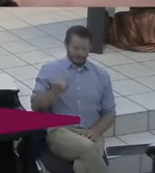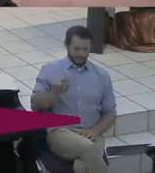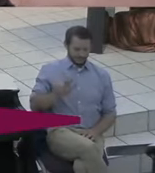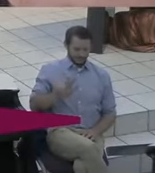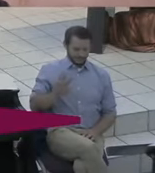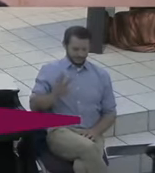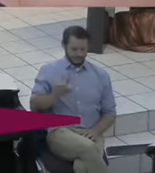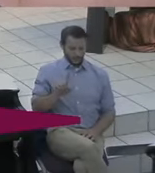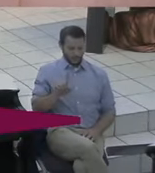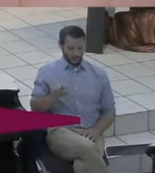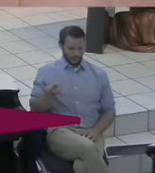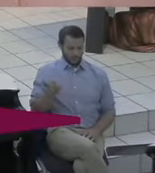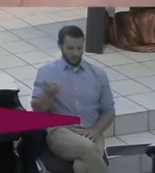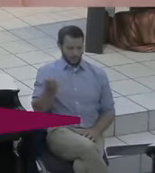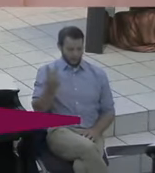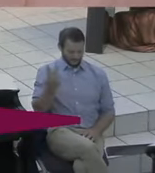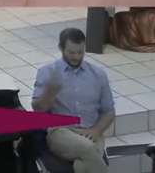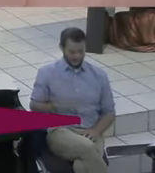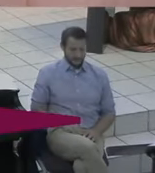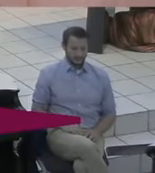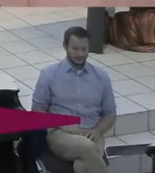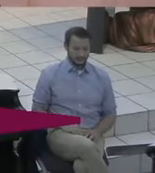34, 1 through 12.